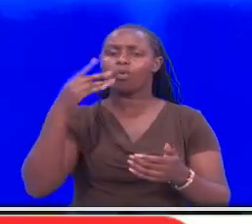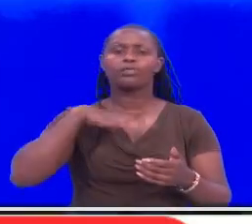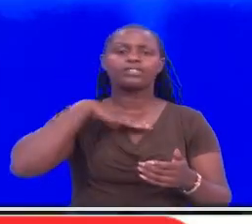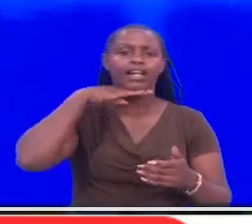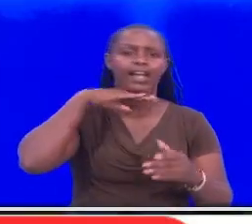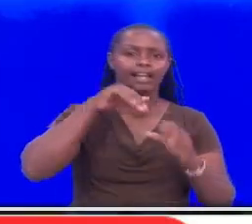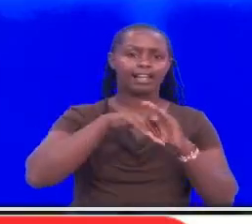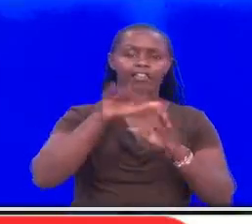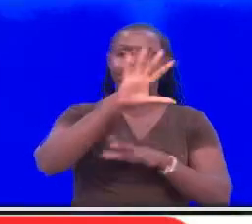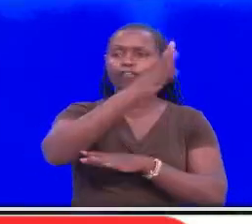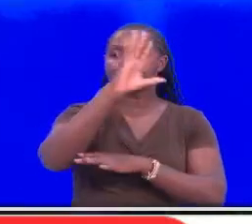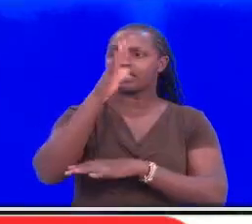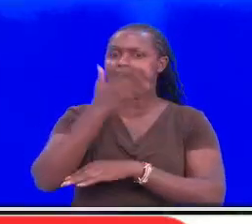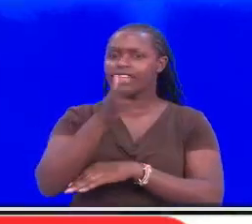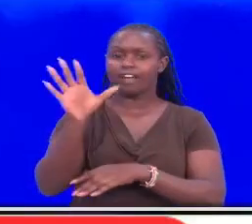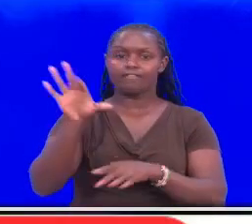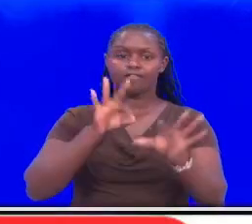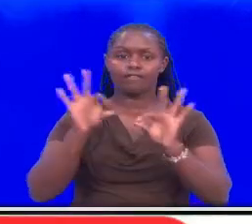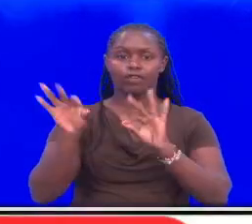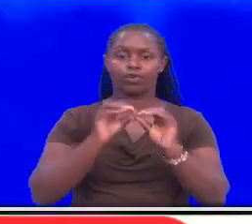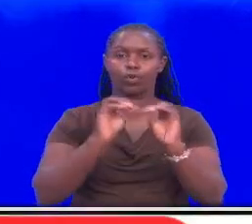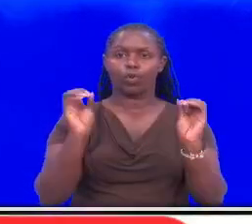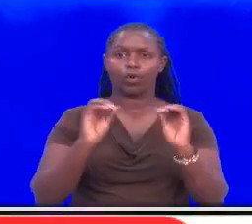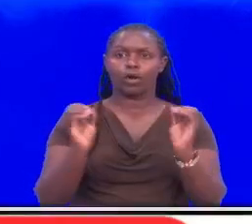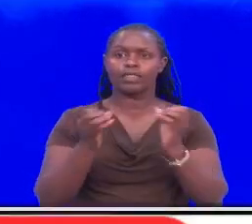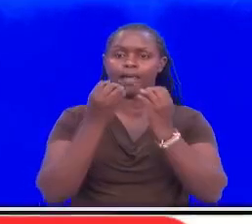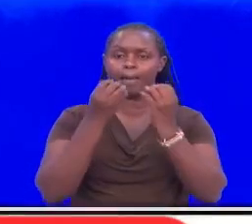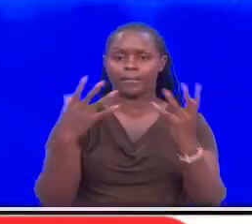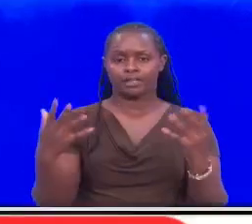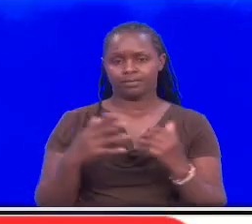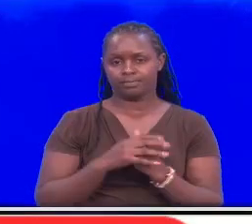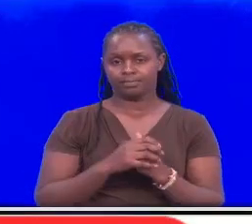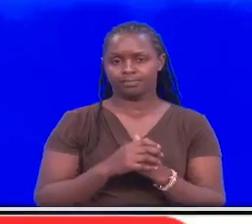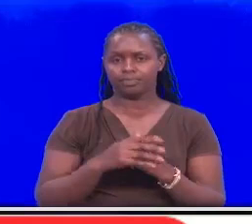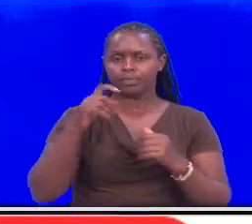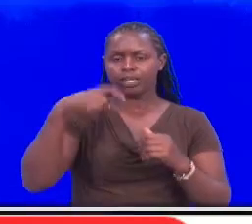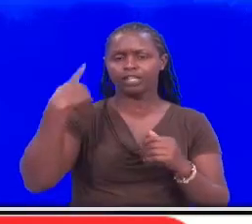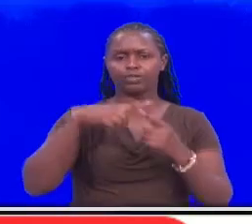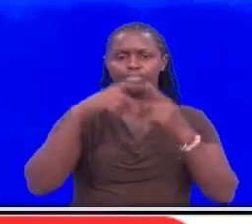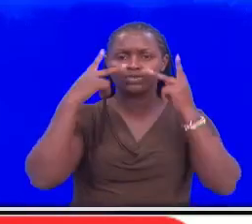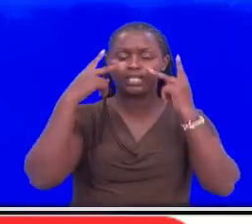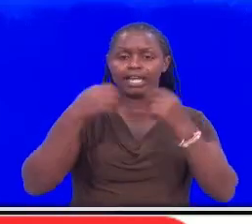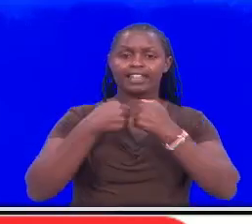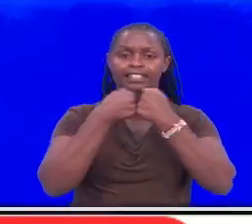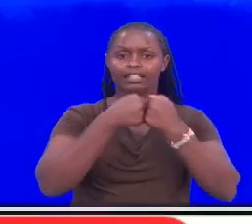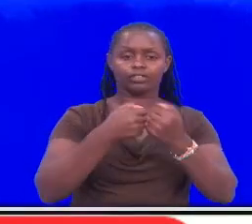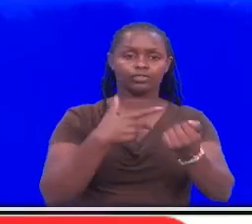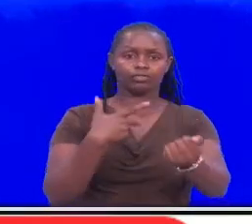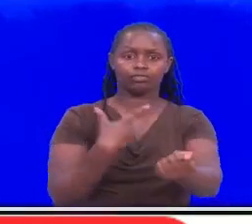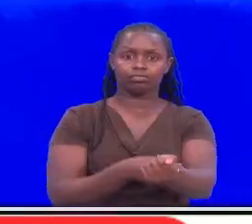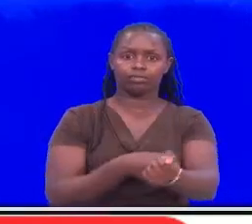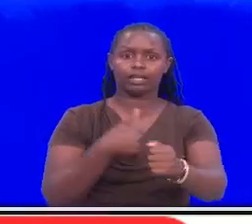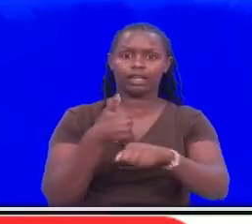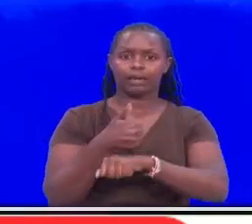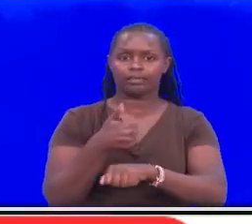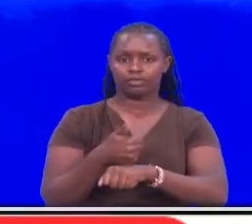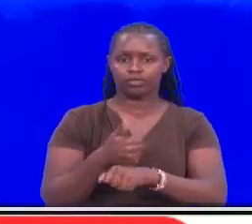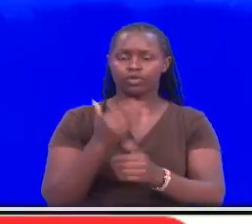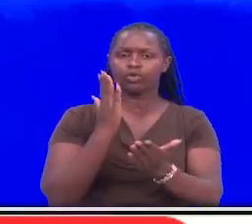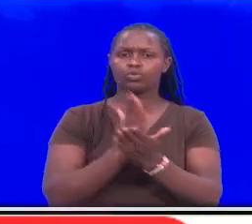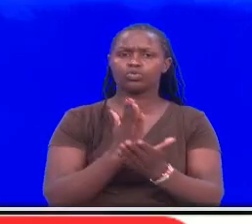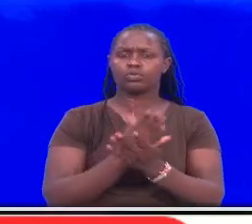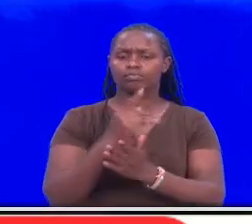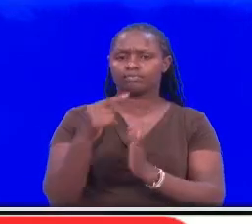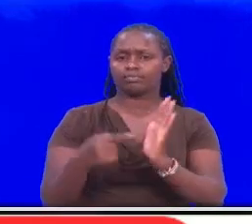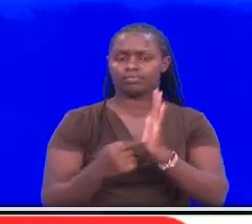ndio wengi. When you look at the challenge of drugs and substance abuse, this is a menace and we all agree. And what